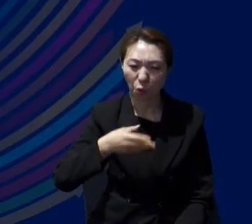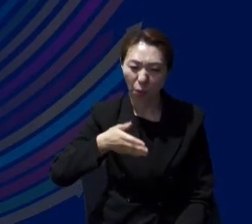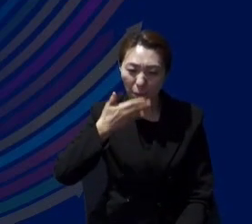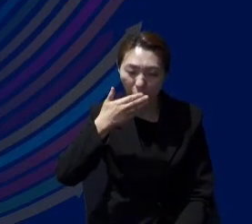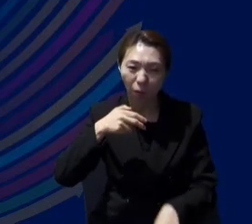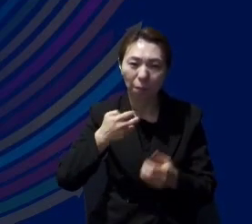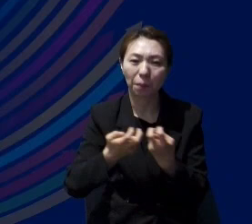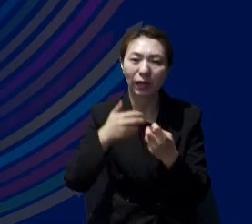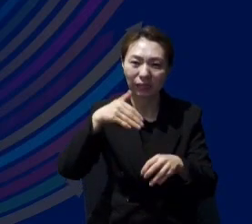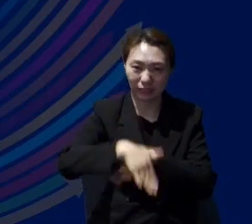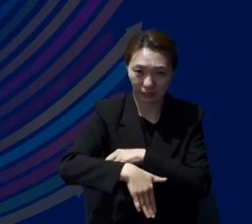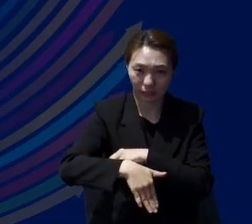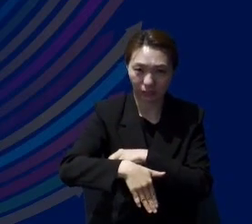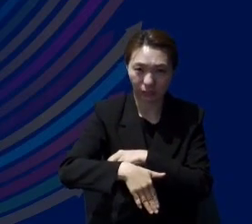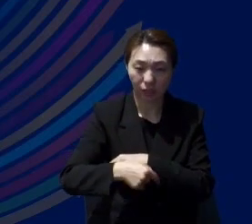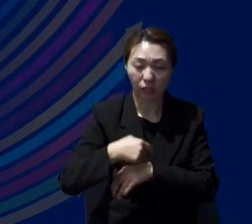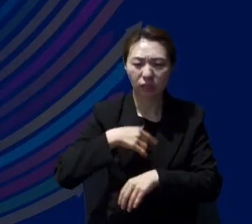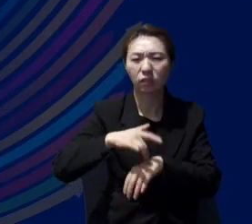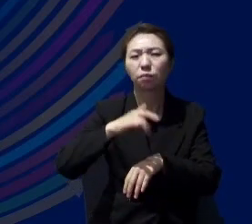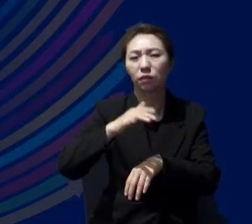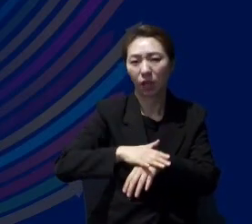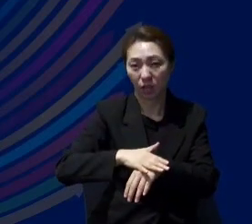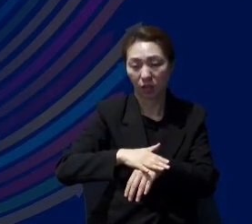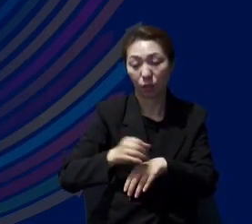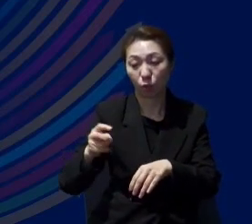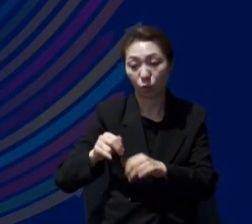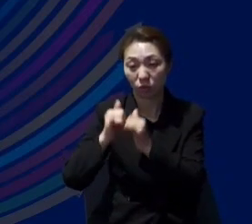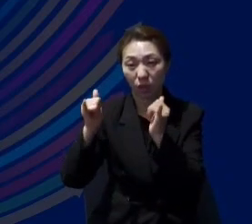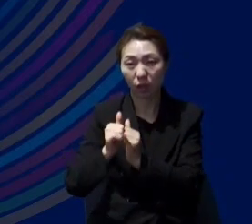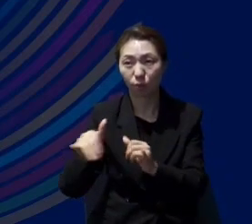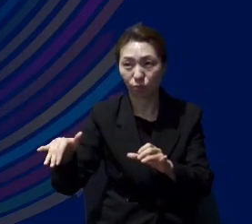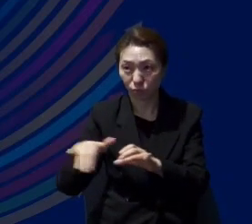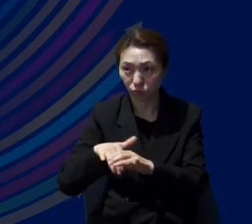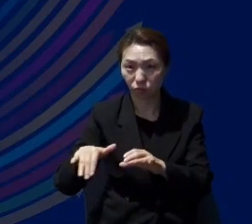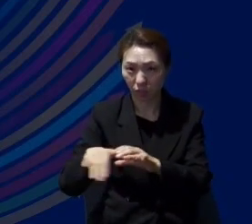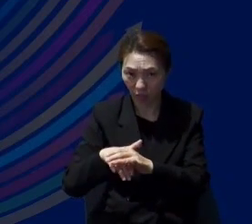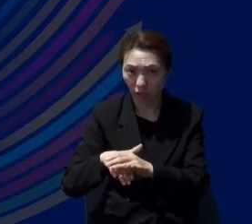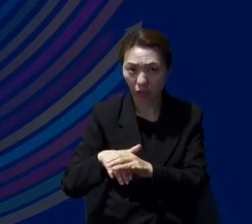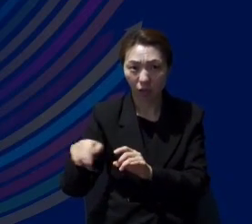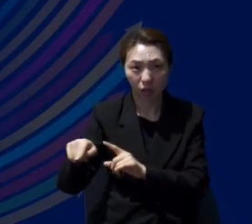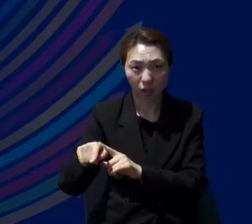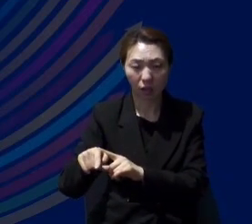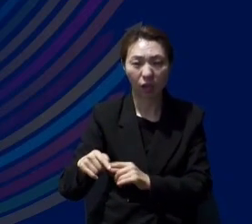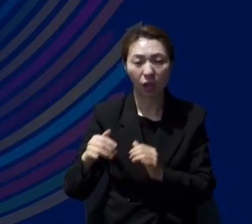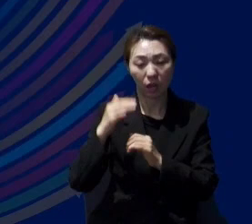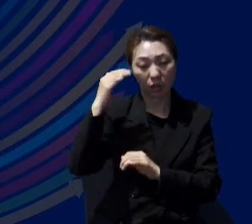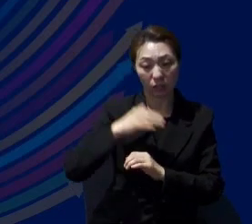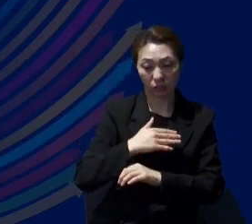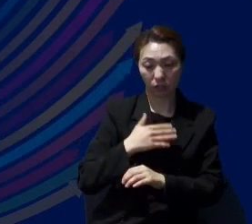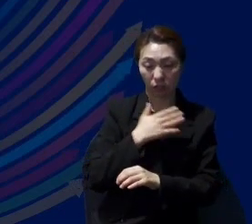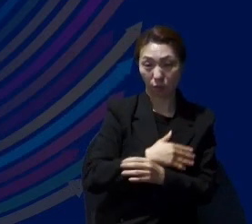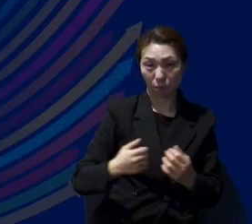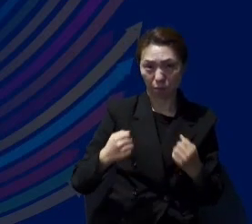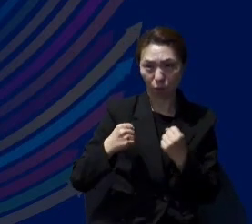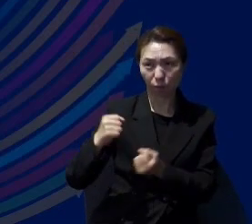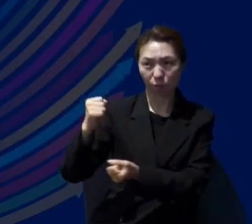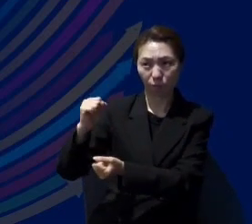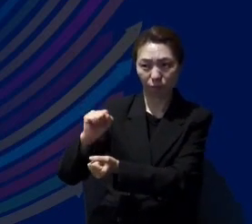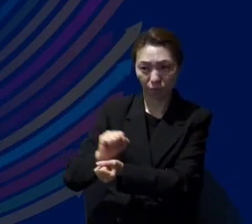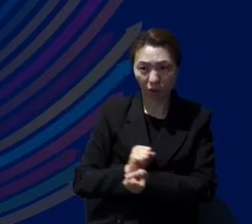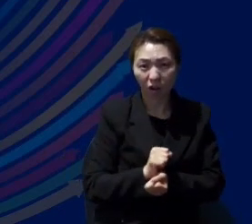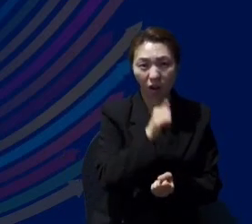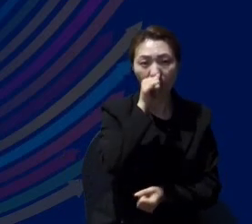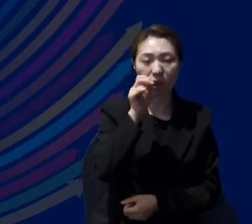a result of behaviors, what we eat, how we choose to live, and also environmental factors, which are extremely important.